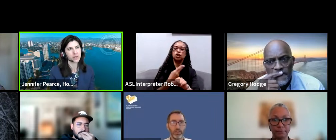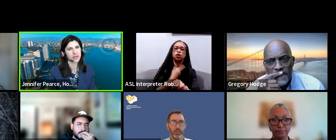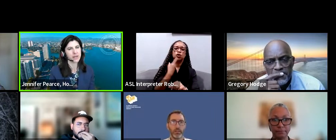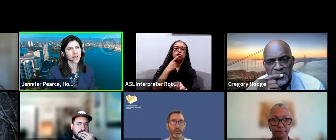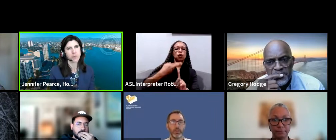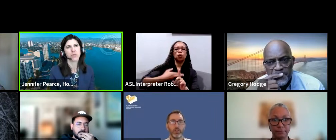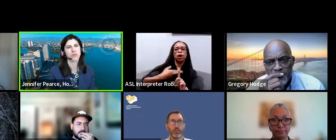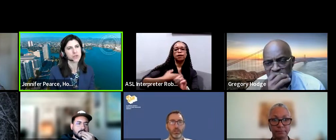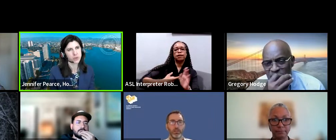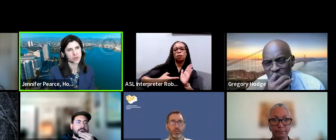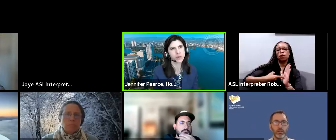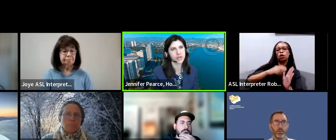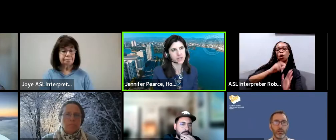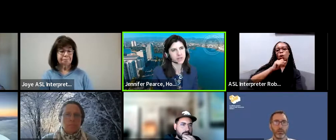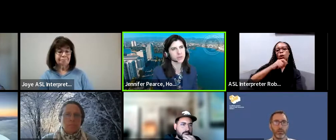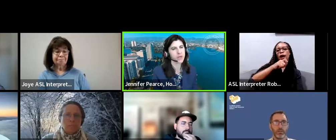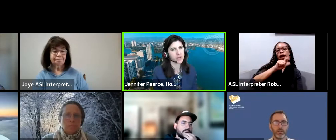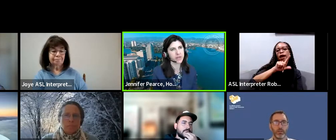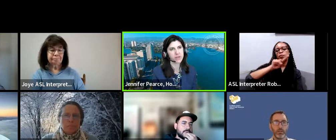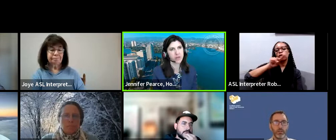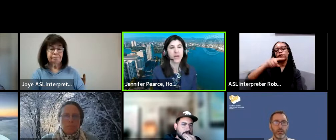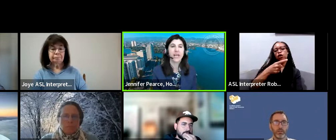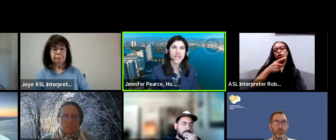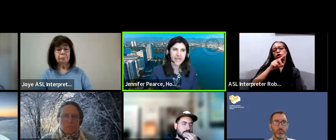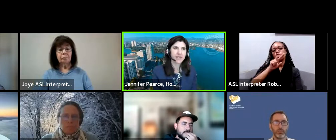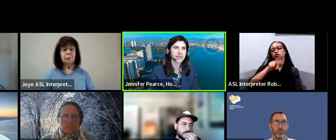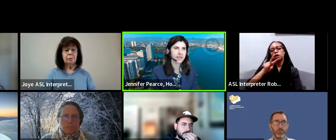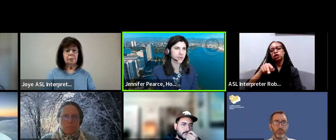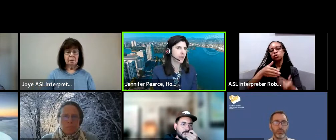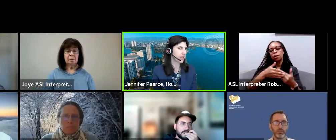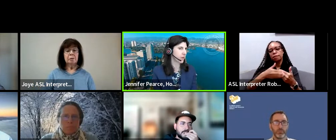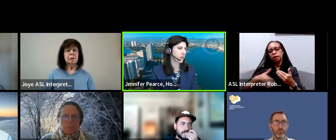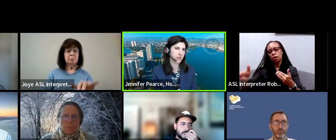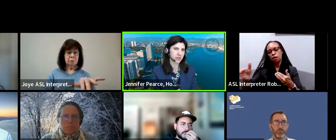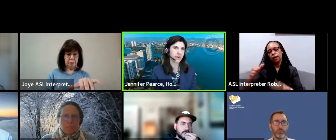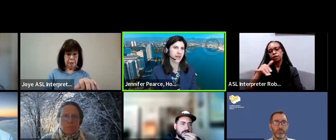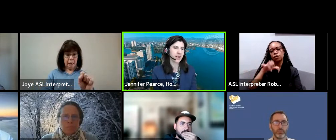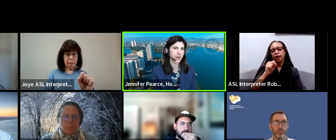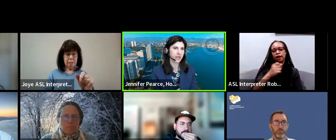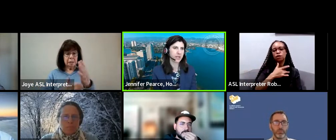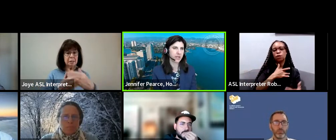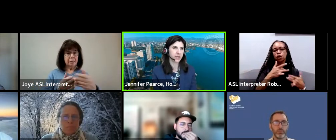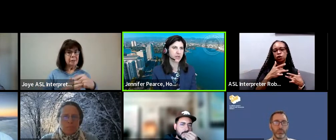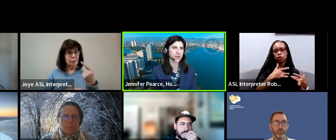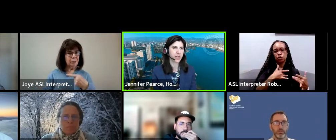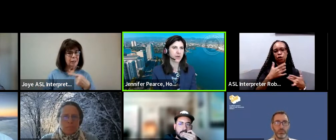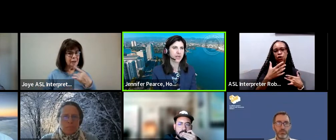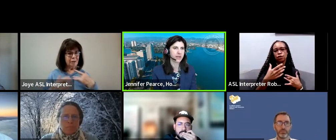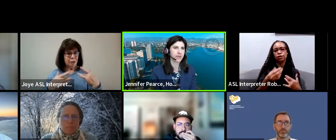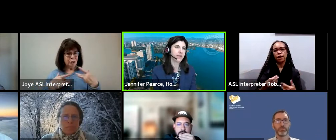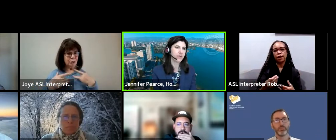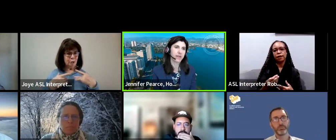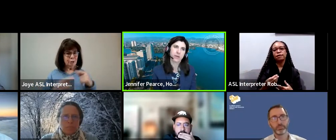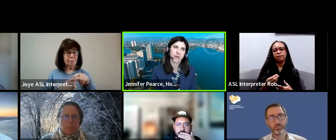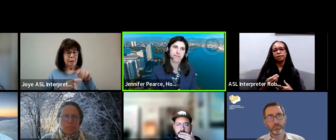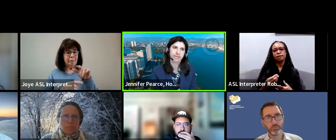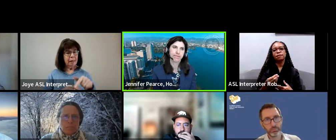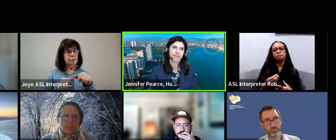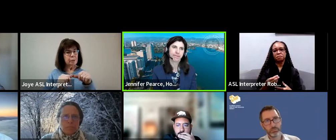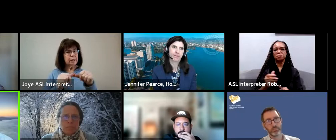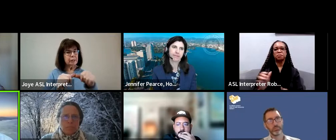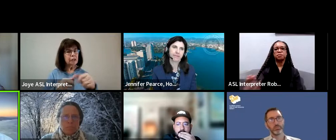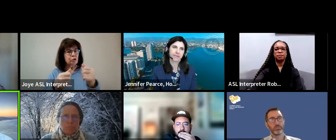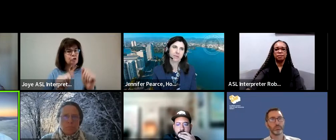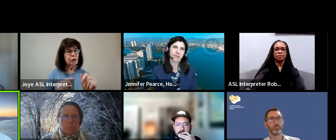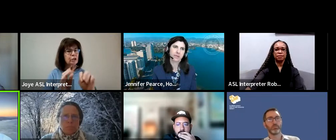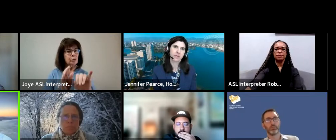were owed April 1st, 2022 and beyond. So yes, it is something that we're concerned about and we continue to try to identify funding for.